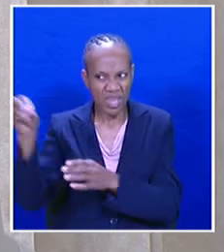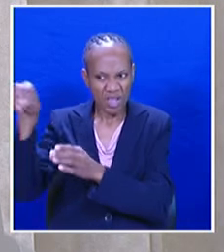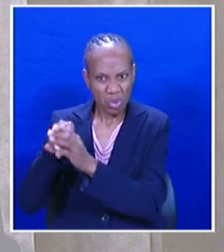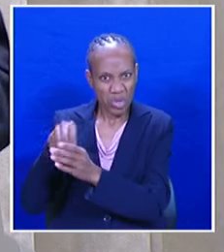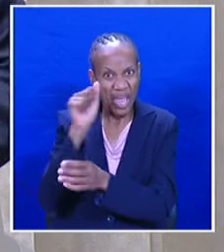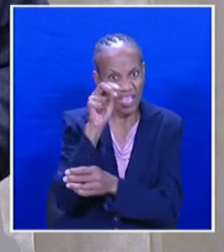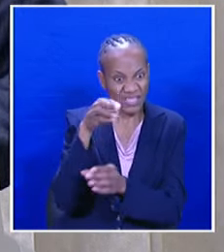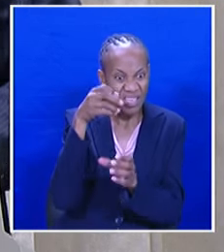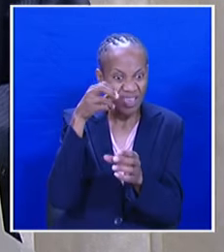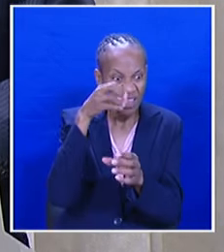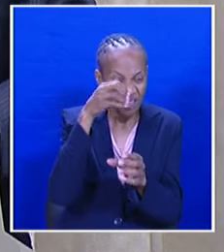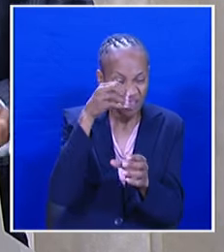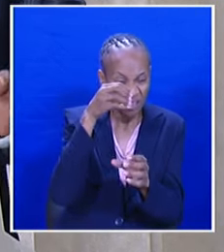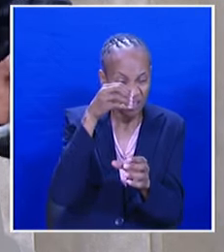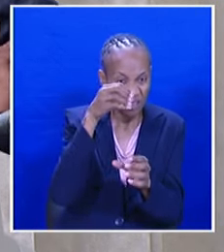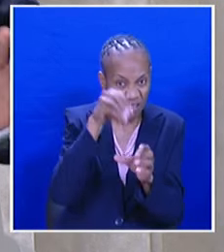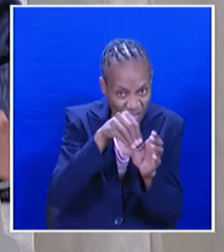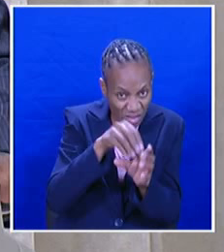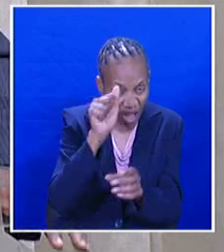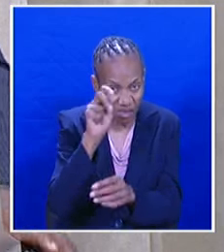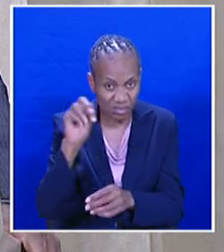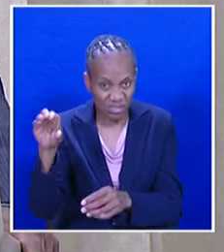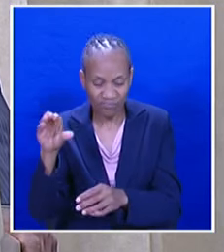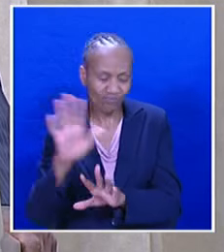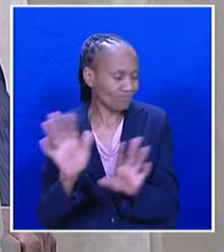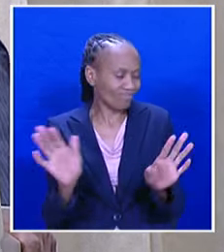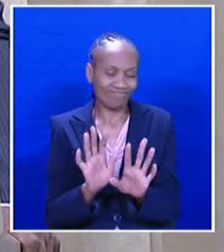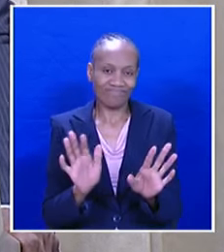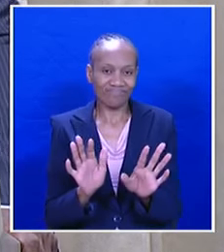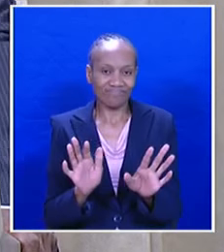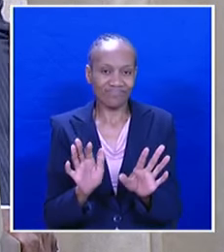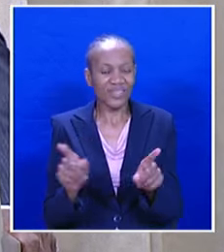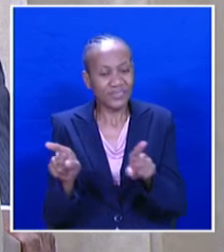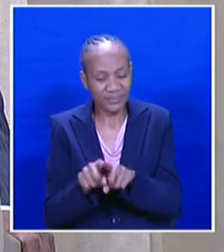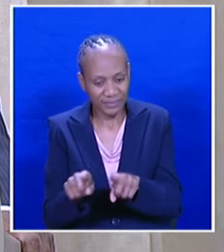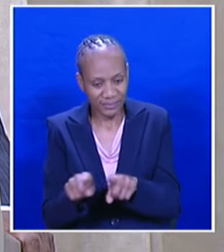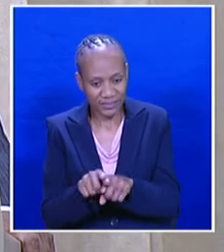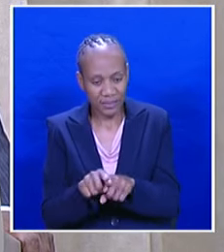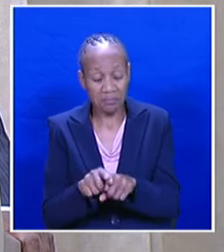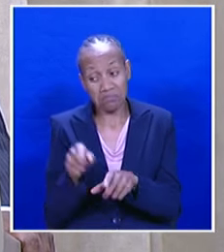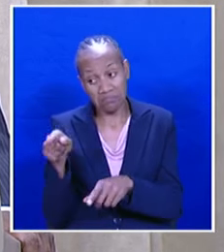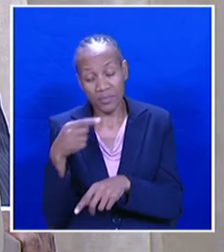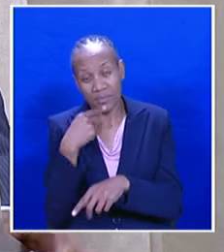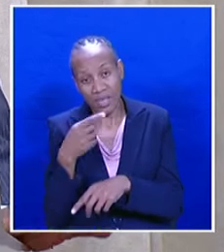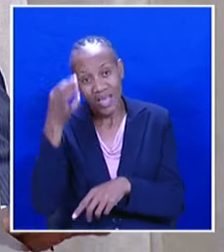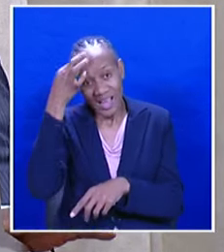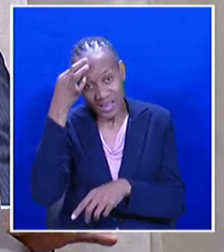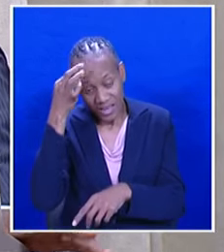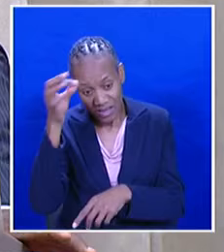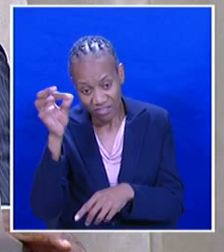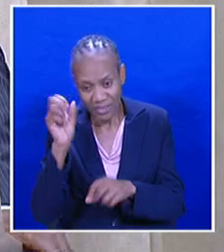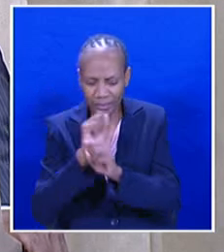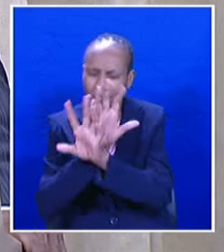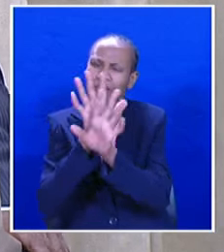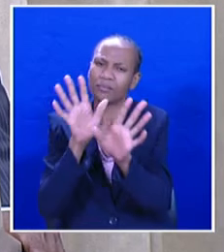including the issue now of governance. The issue of governance is clearly a concern